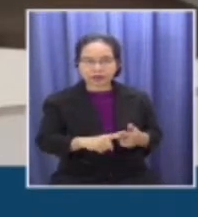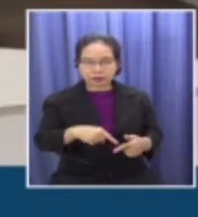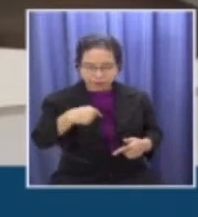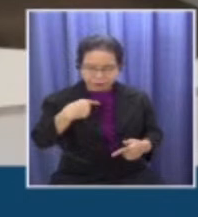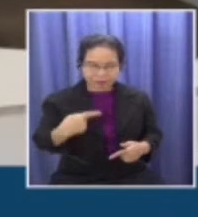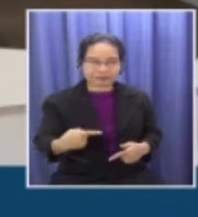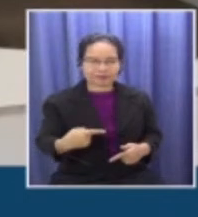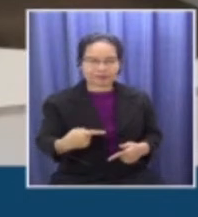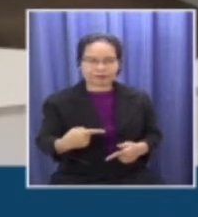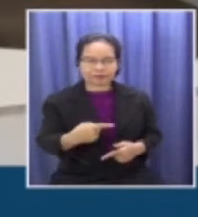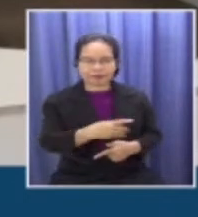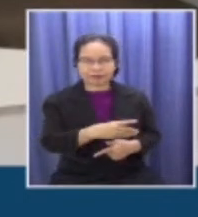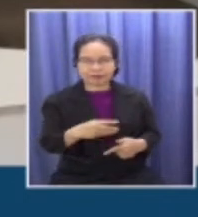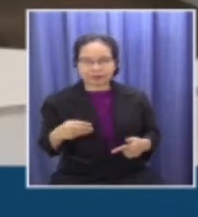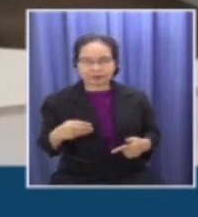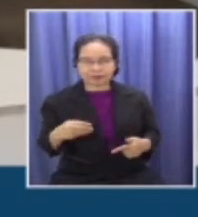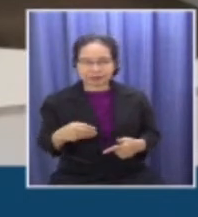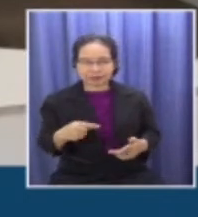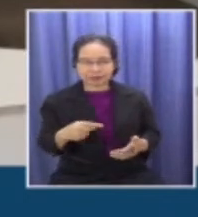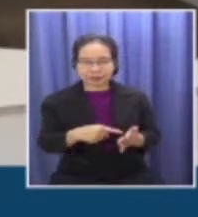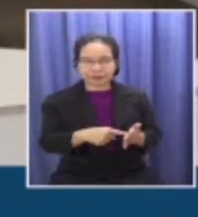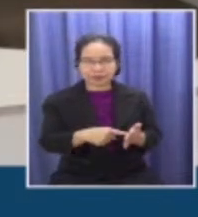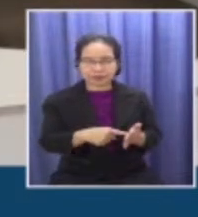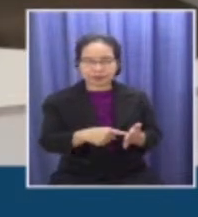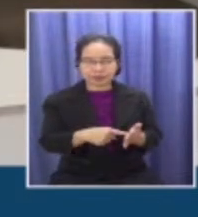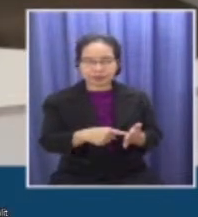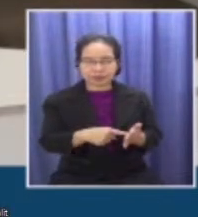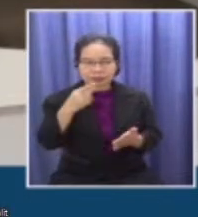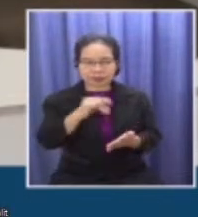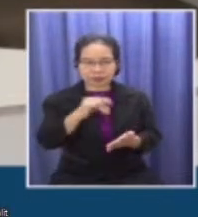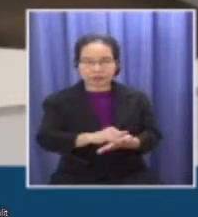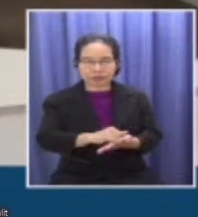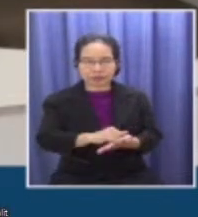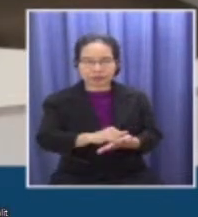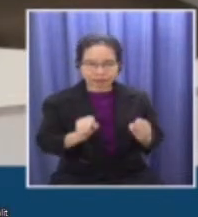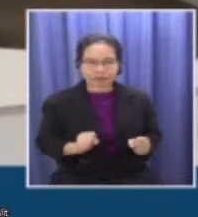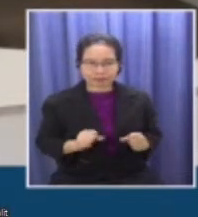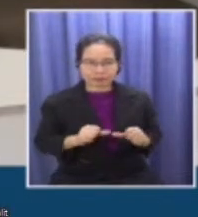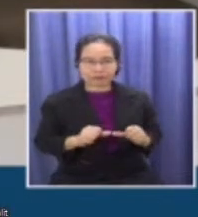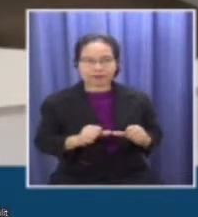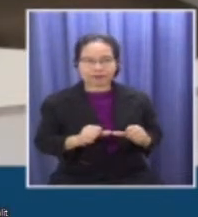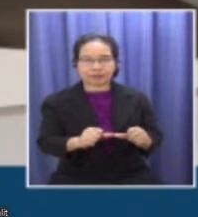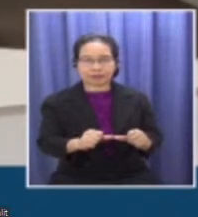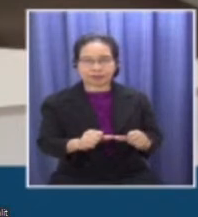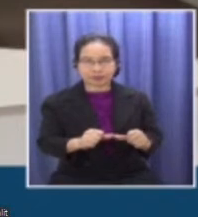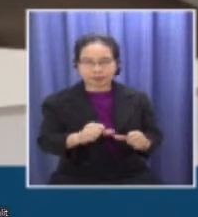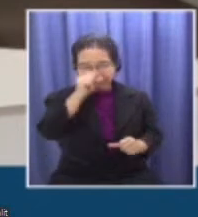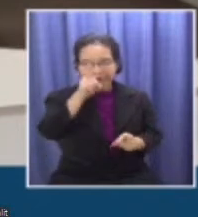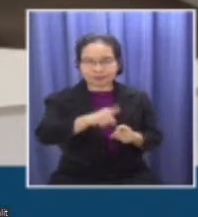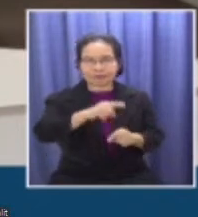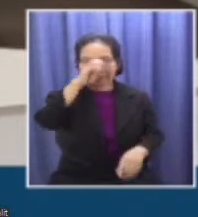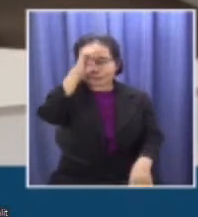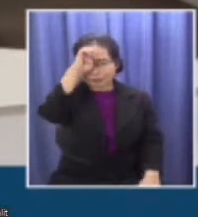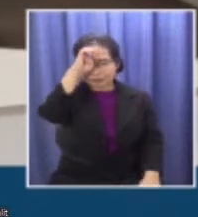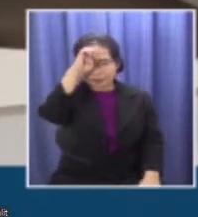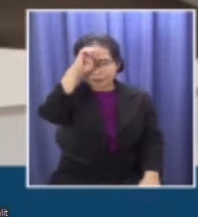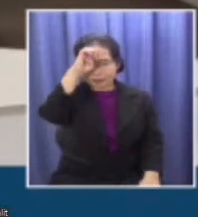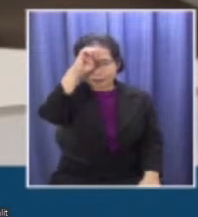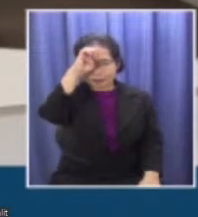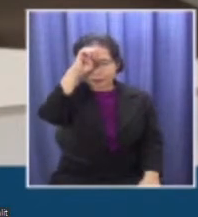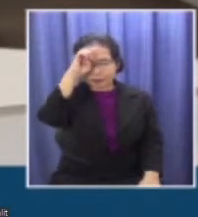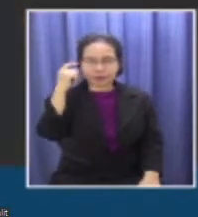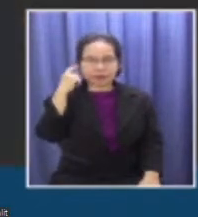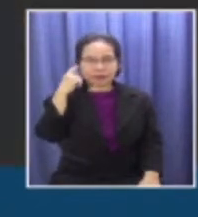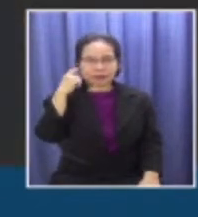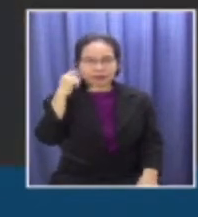this question partially, and you have also said that this is one of the what we might